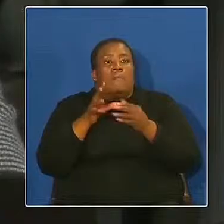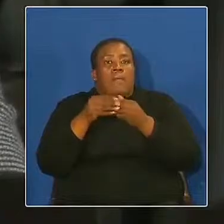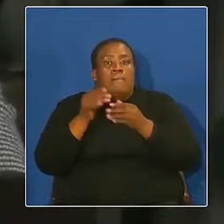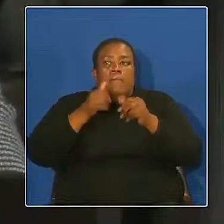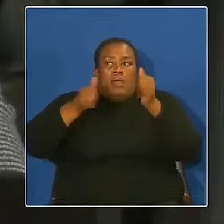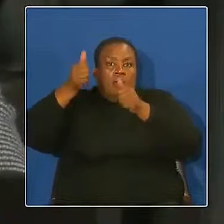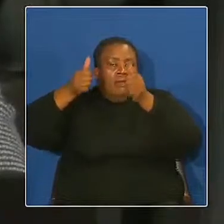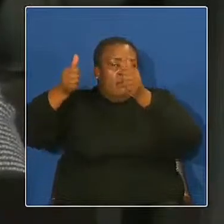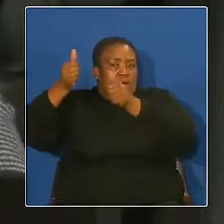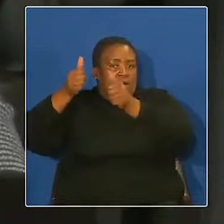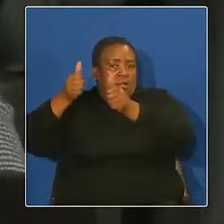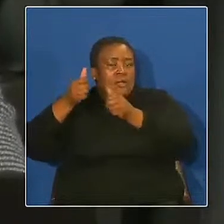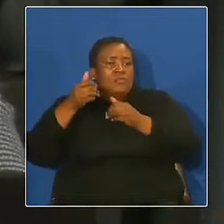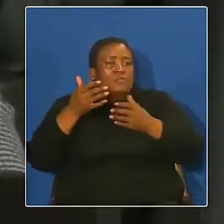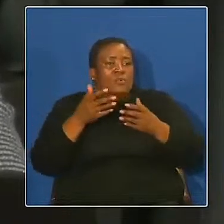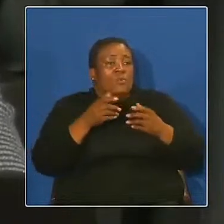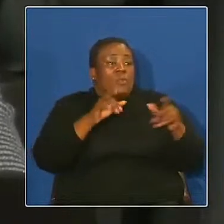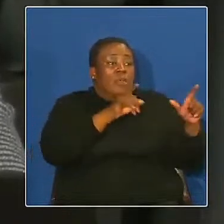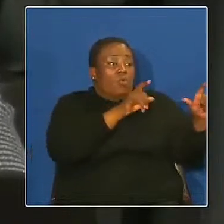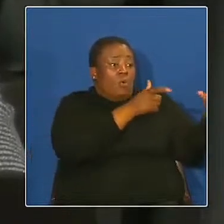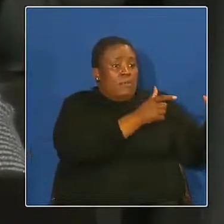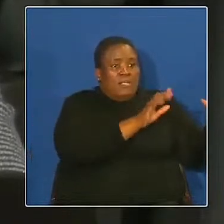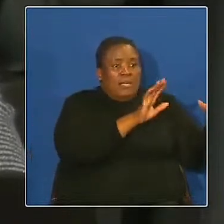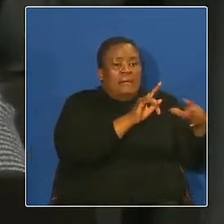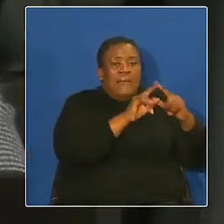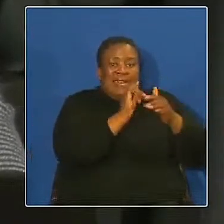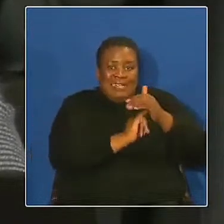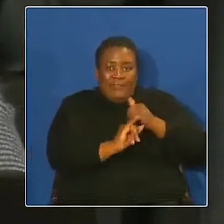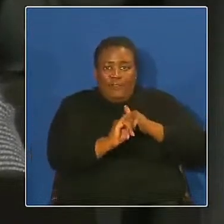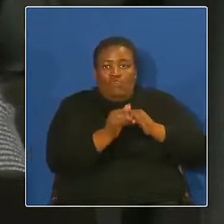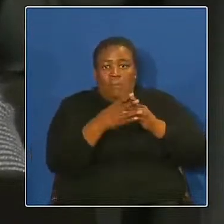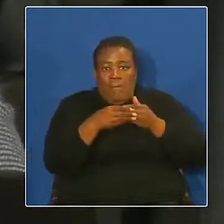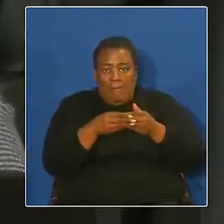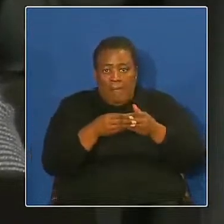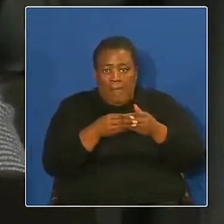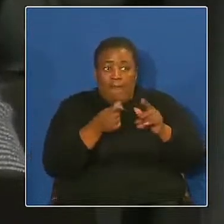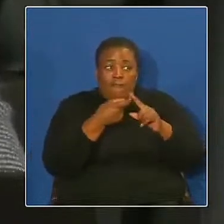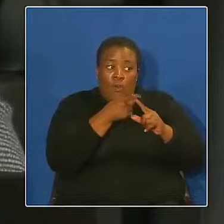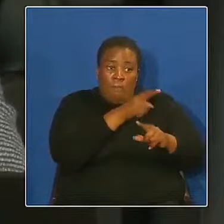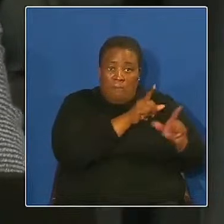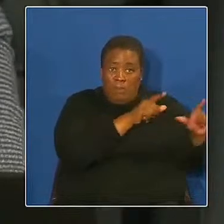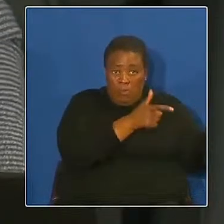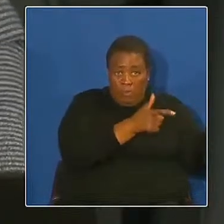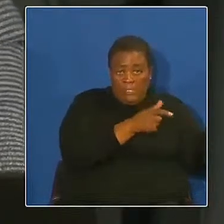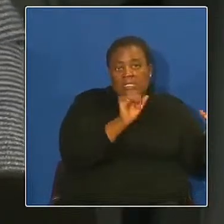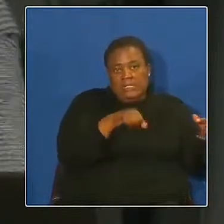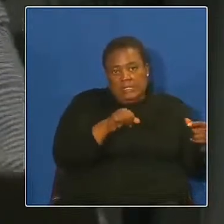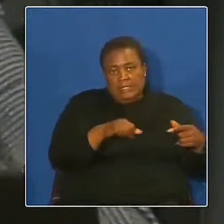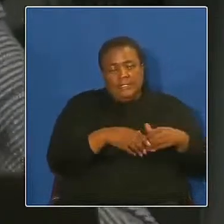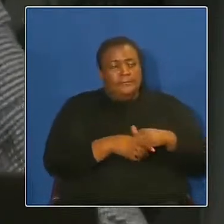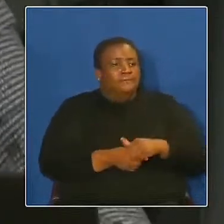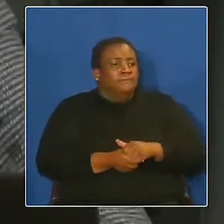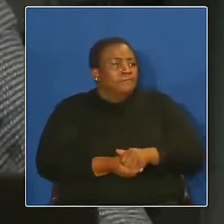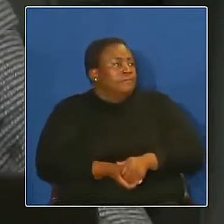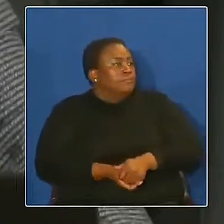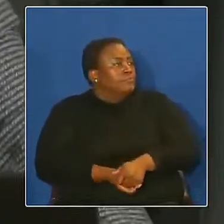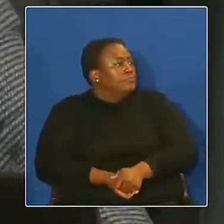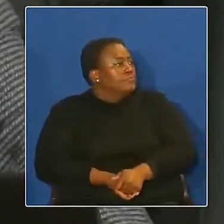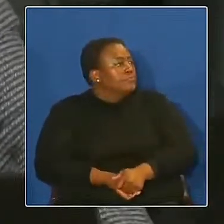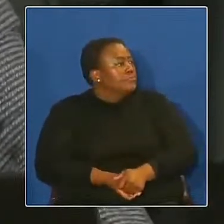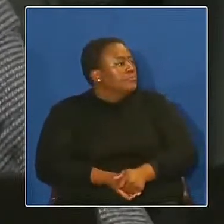individual member of the committee, but not the committee itself. Yes, That's what I'm it's an trying to individual member find of out the if it's committee. correct. Okay. Thank you. Thank you, Mr. Sen.